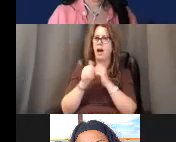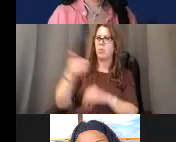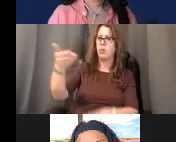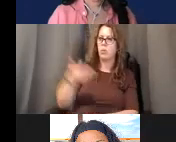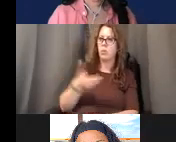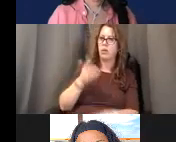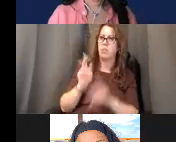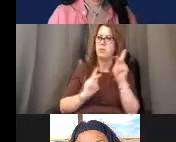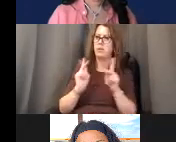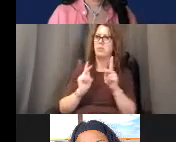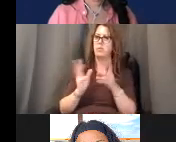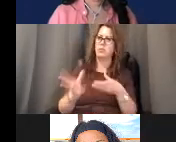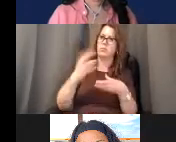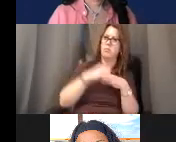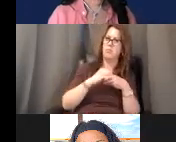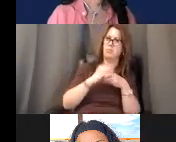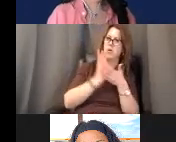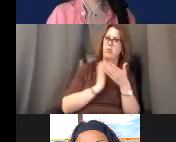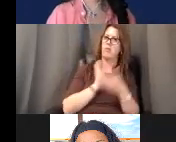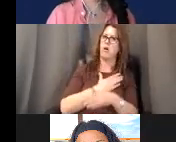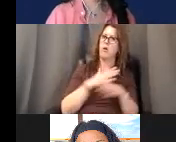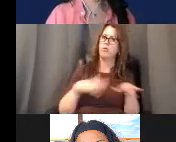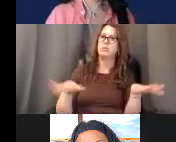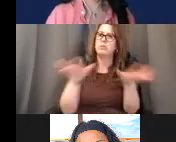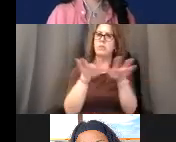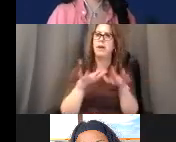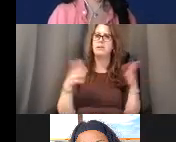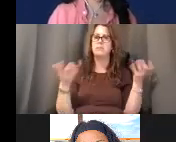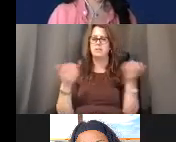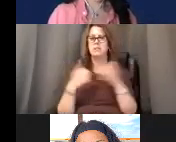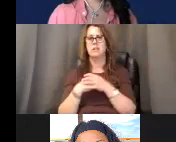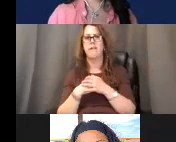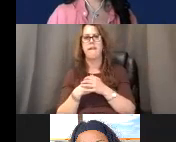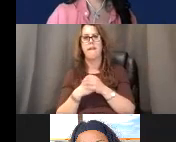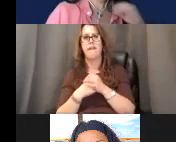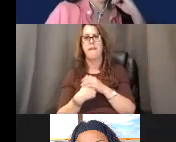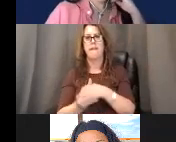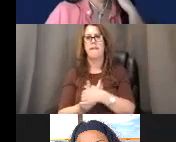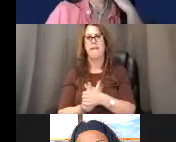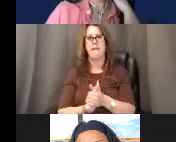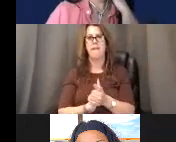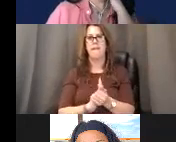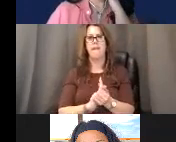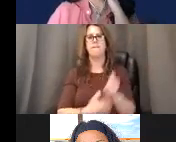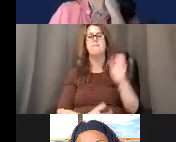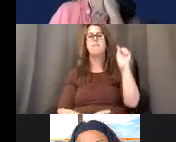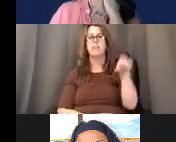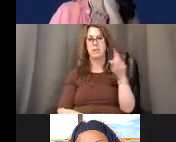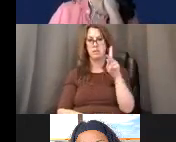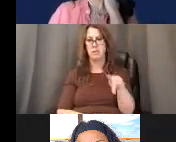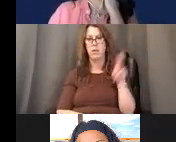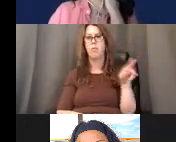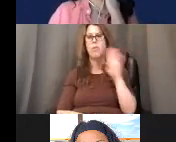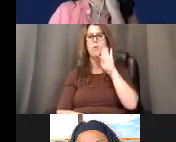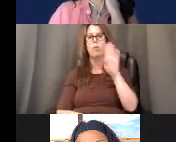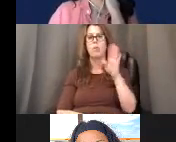to that? And so again, and you will, and this, if it isn't in the chat, this will be provided to folks with PowerPoint after, so you'll have this. I saw